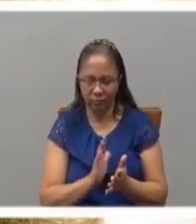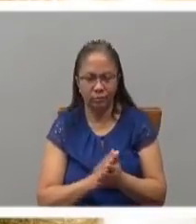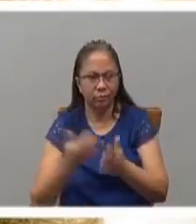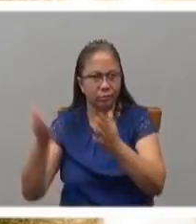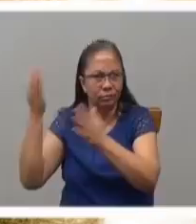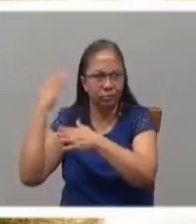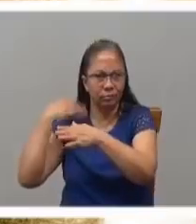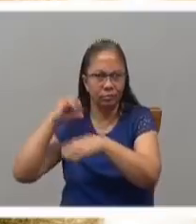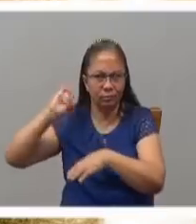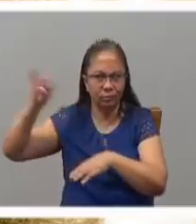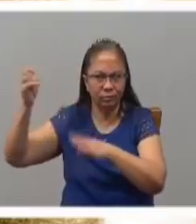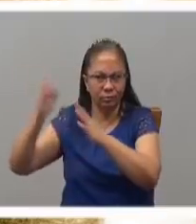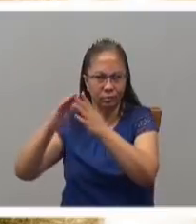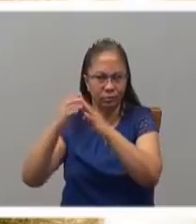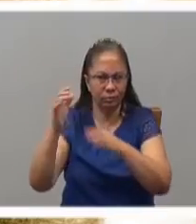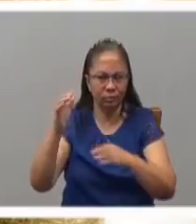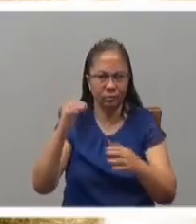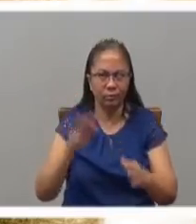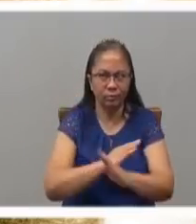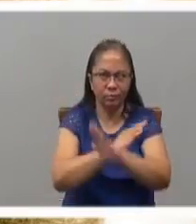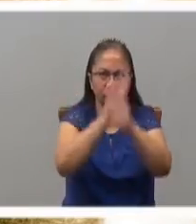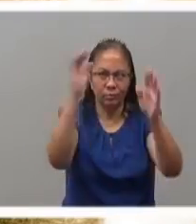Was it a morning like this?